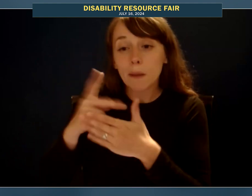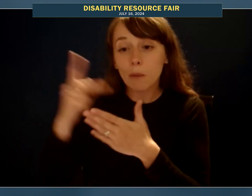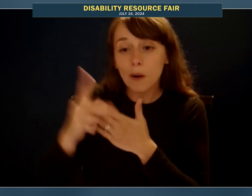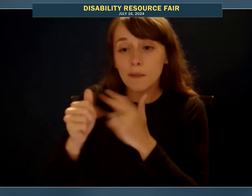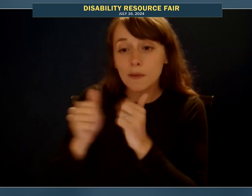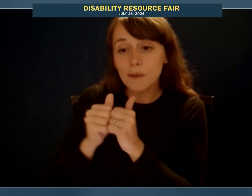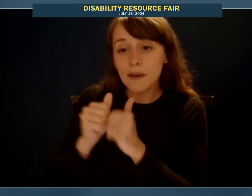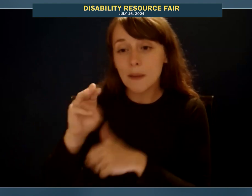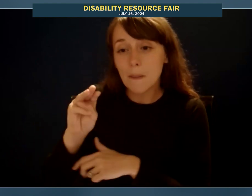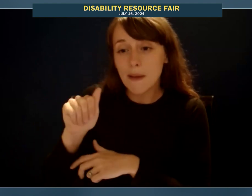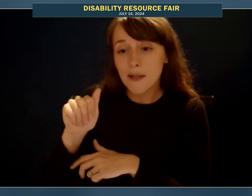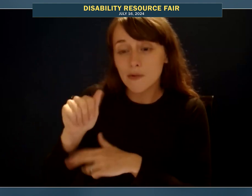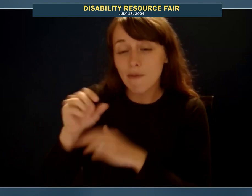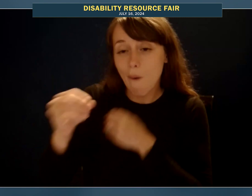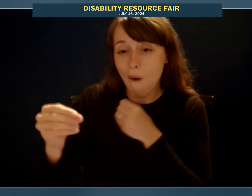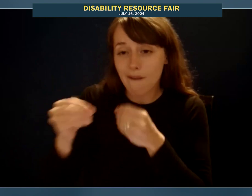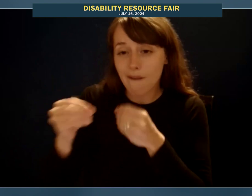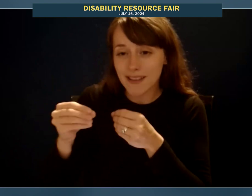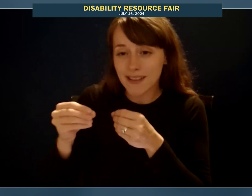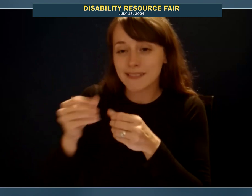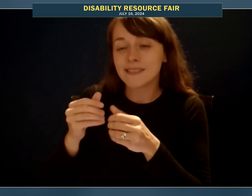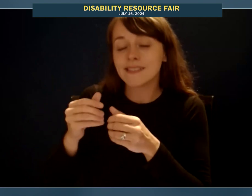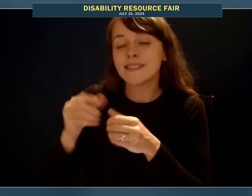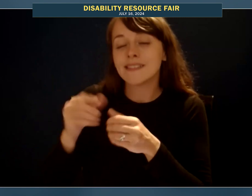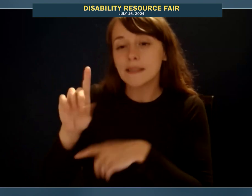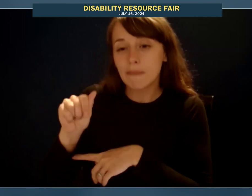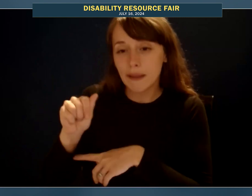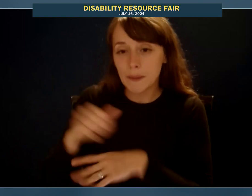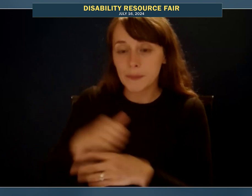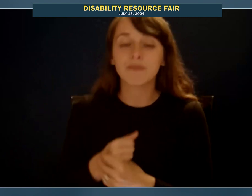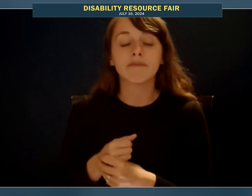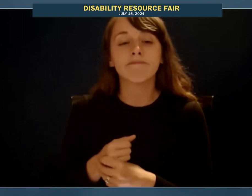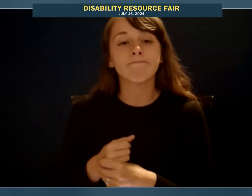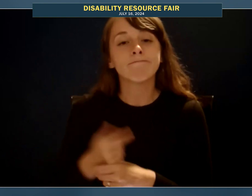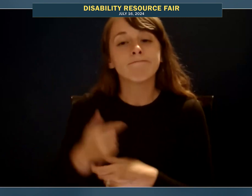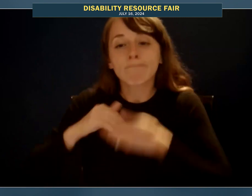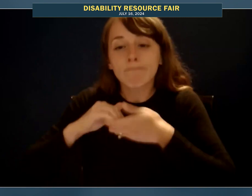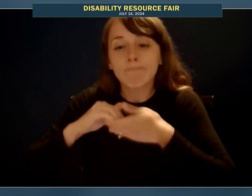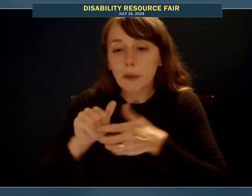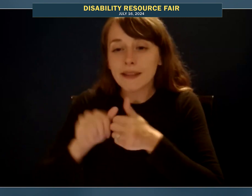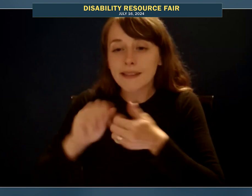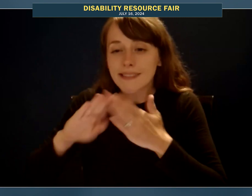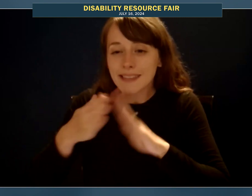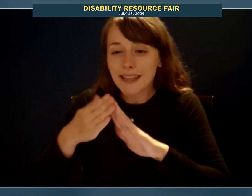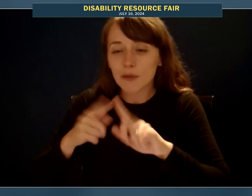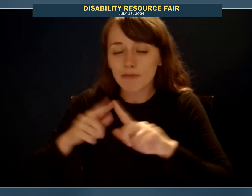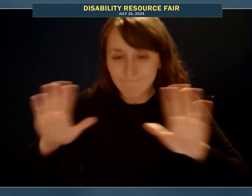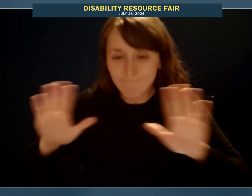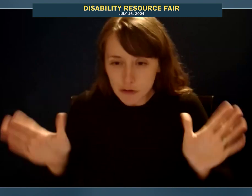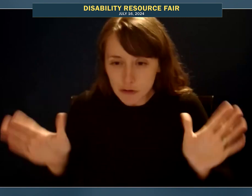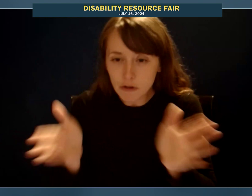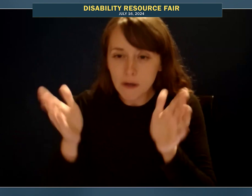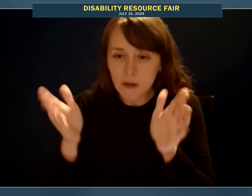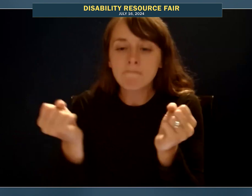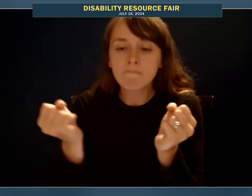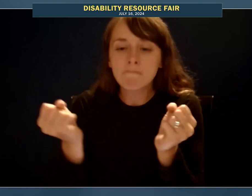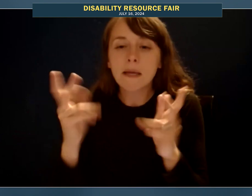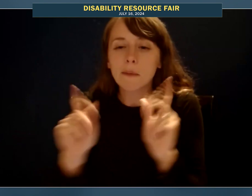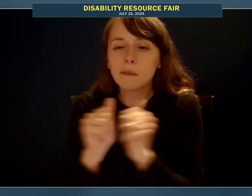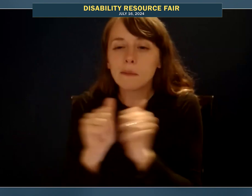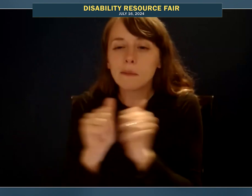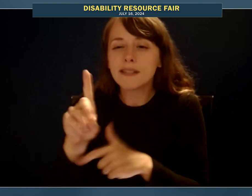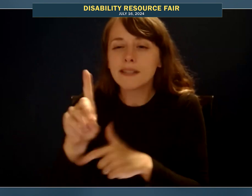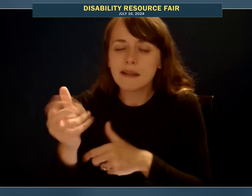on Disability, work with the city to encourage maximum participation of people with